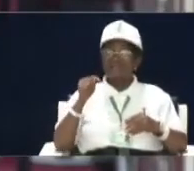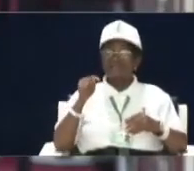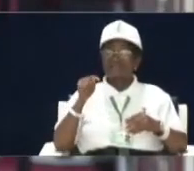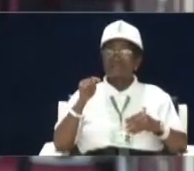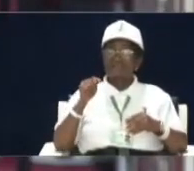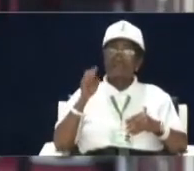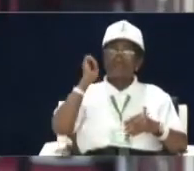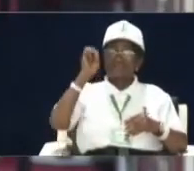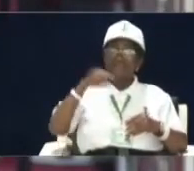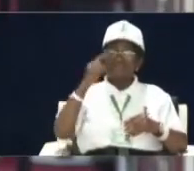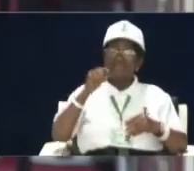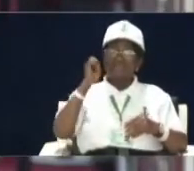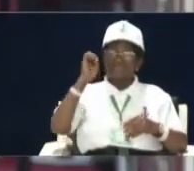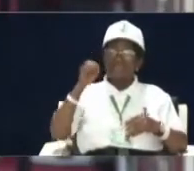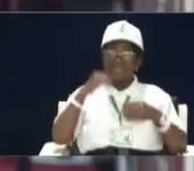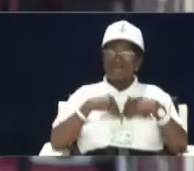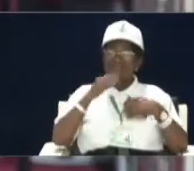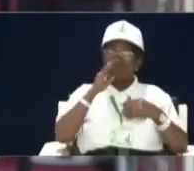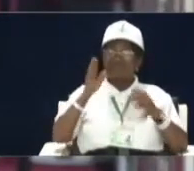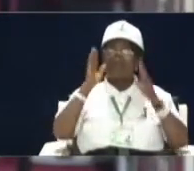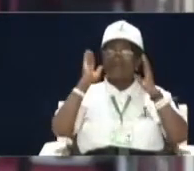He said he had been attending the church